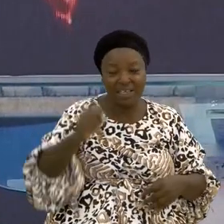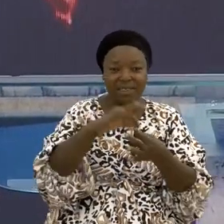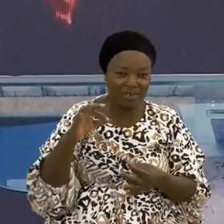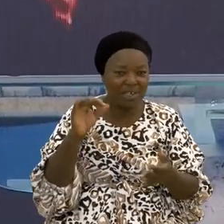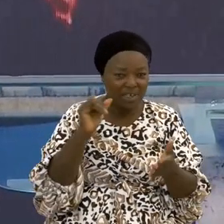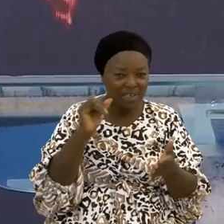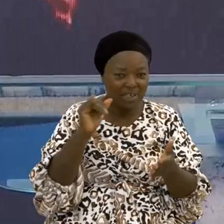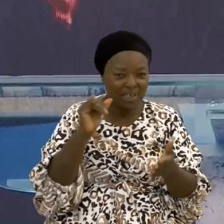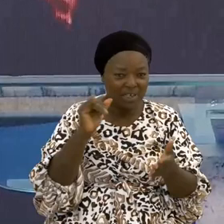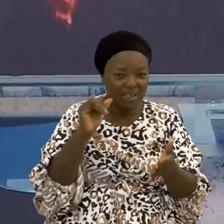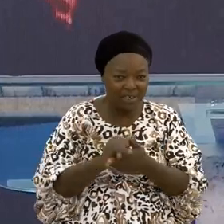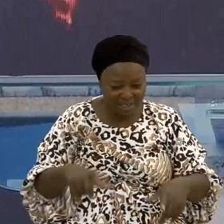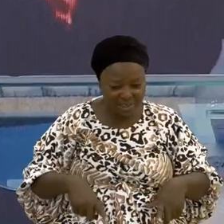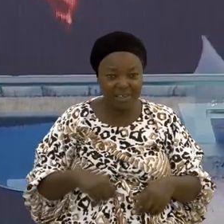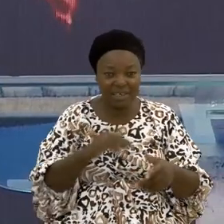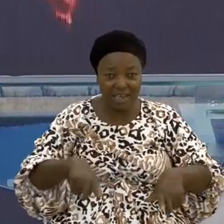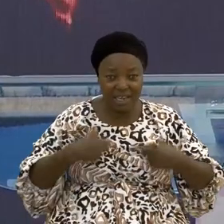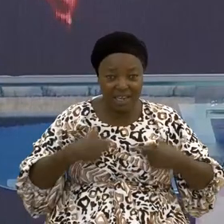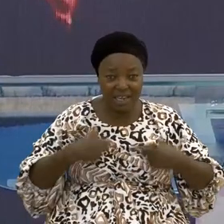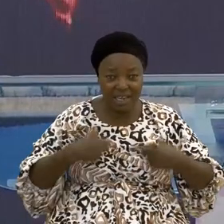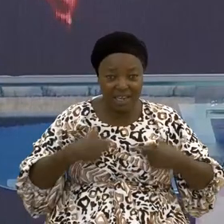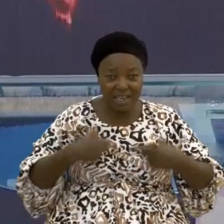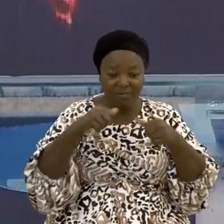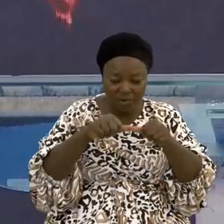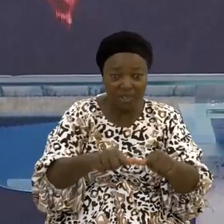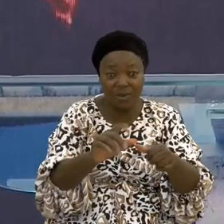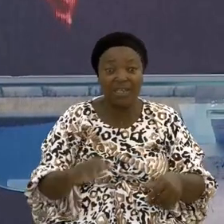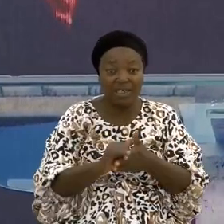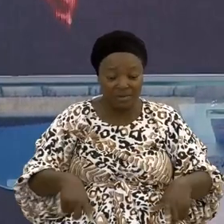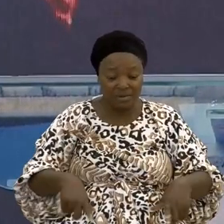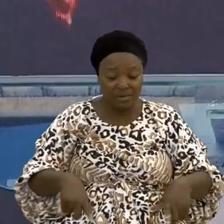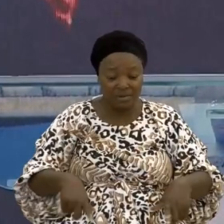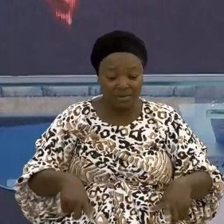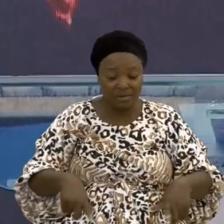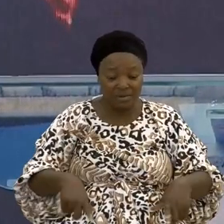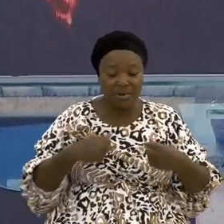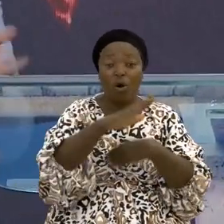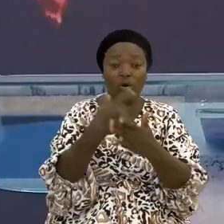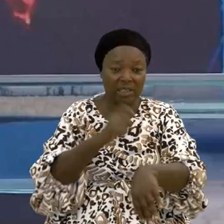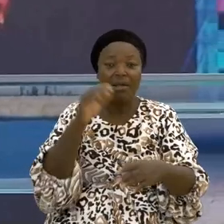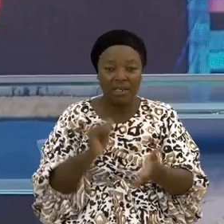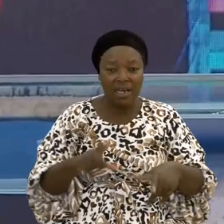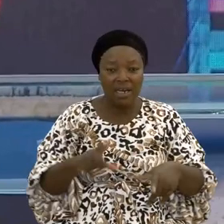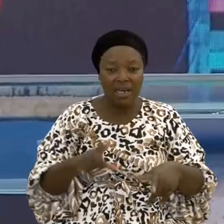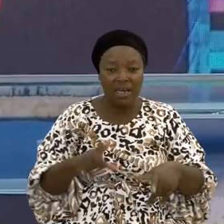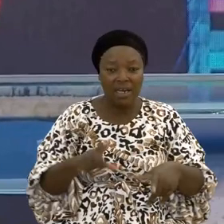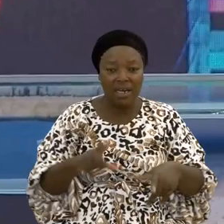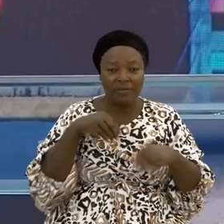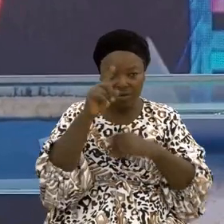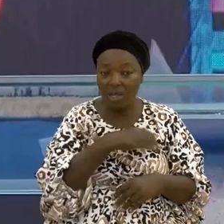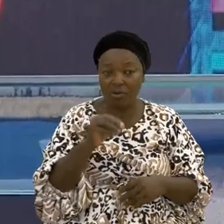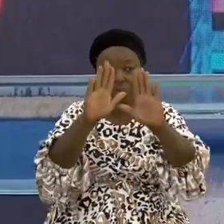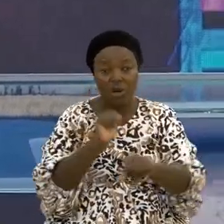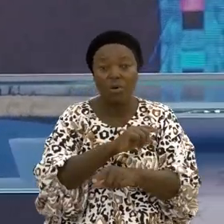dwelleth continually. Dwelleth all the time, that dwelleth in you. And so